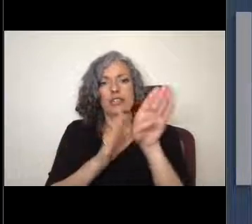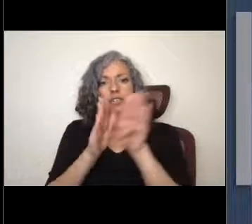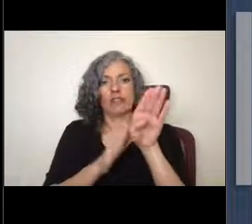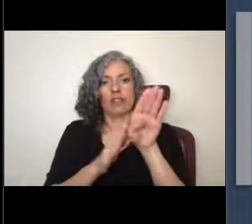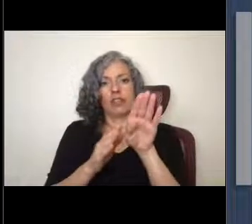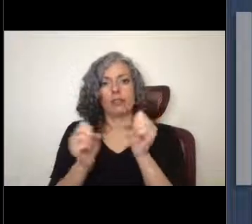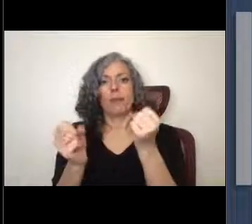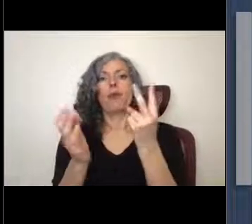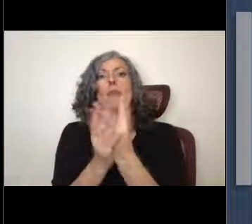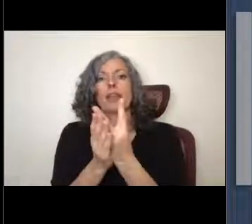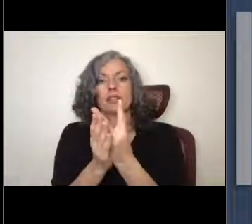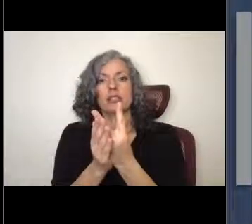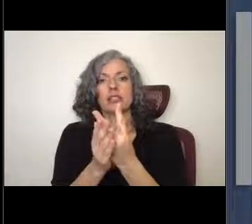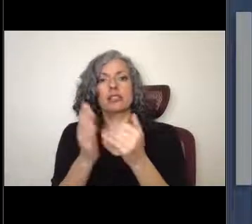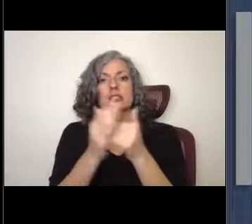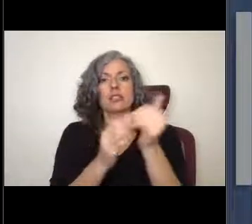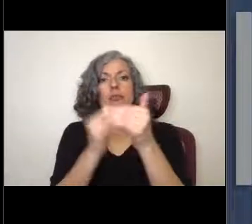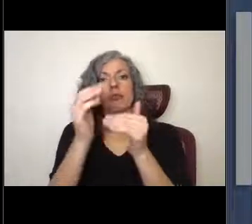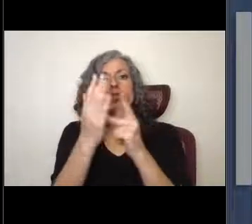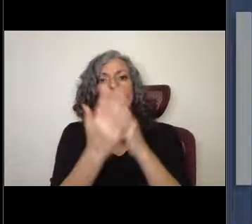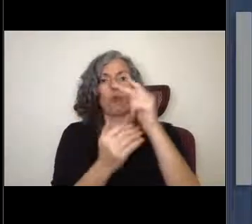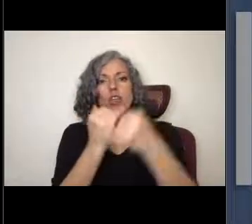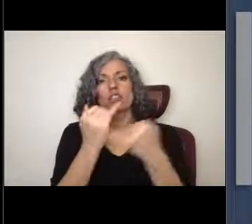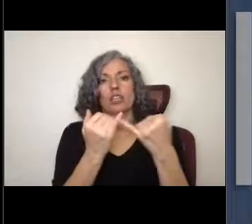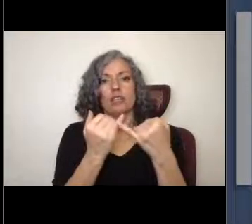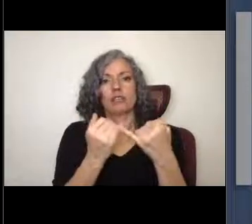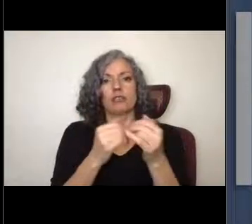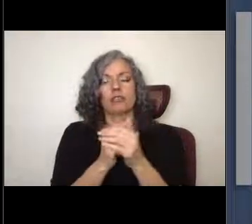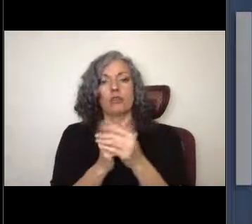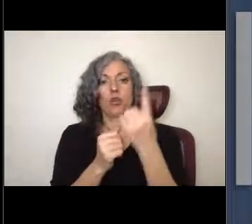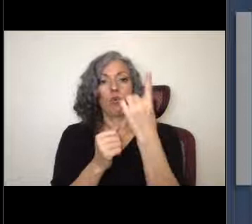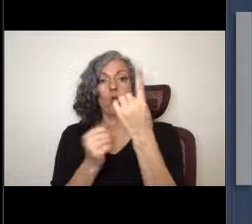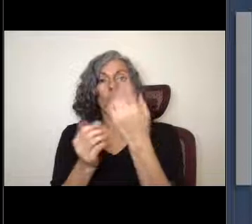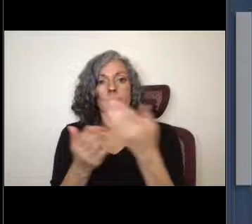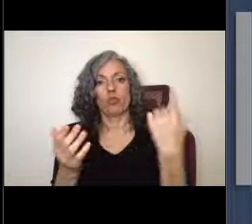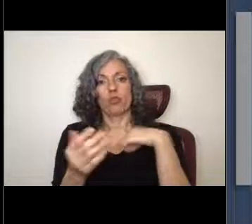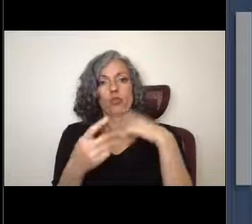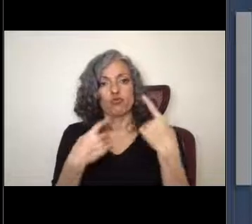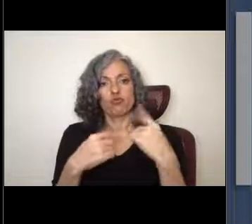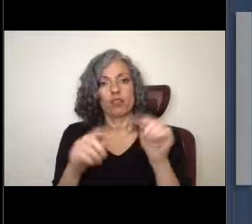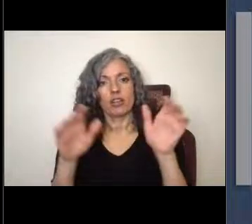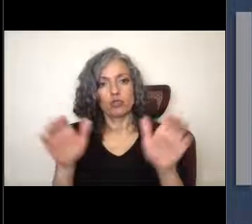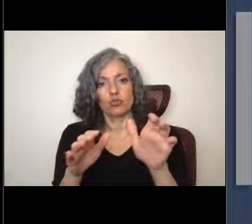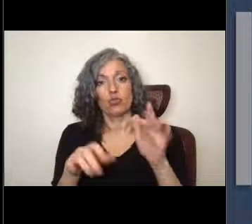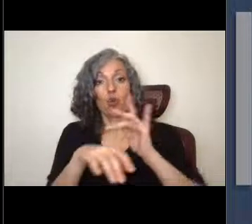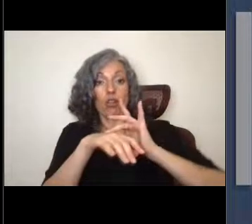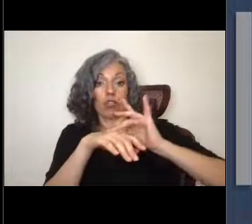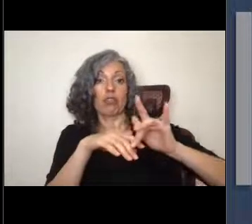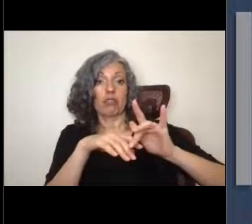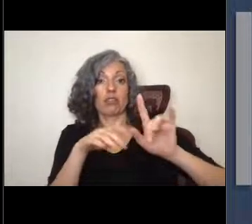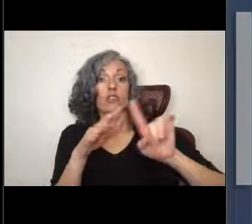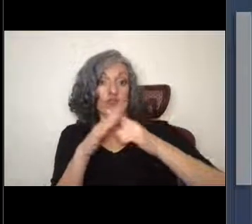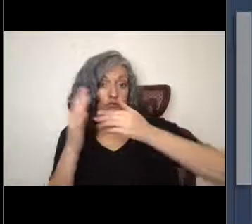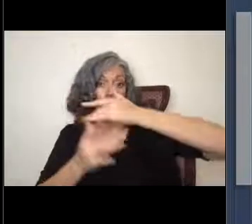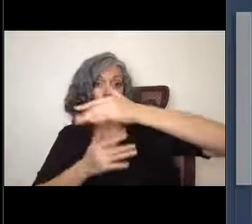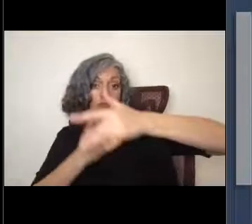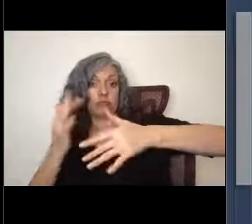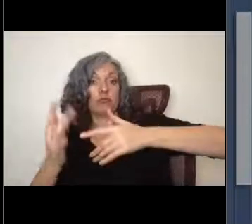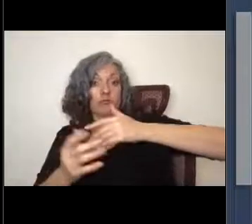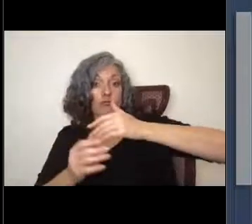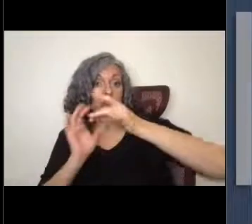be able to build the project as it was scoped. One of the things that we've tried to do early on as we started the engagement process back in